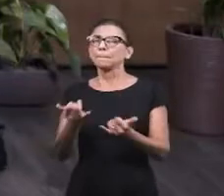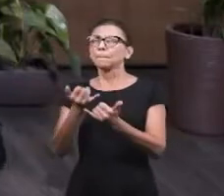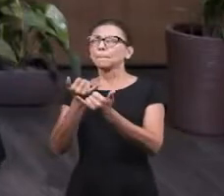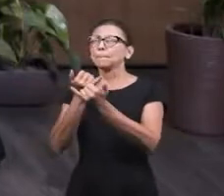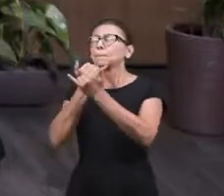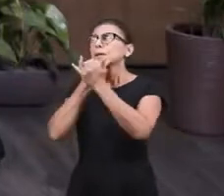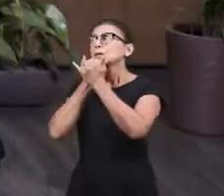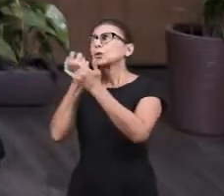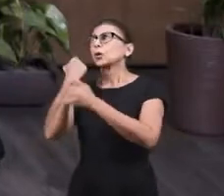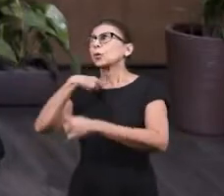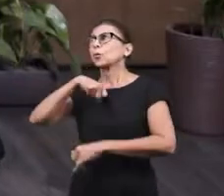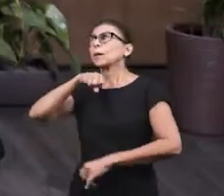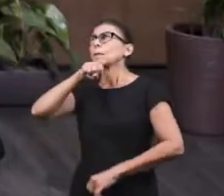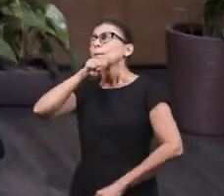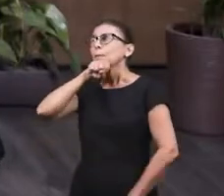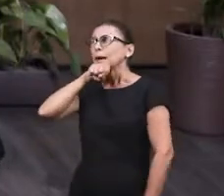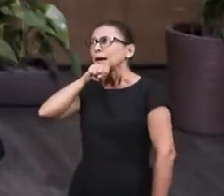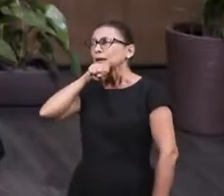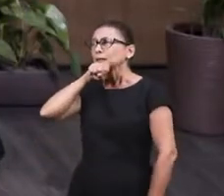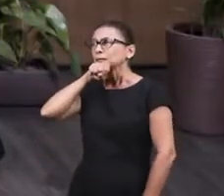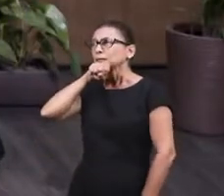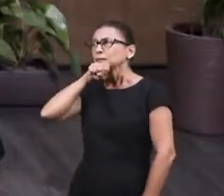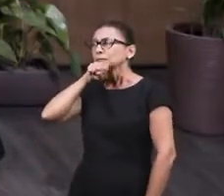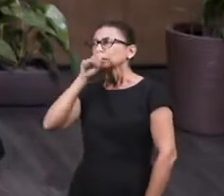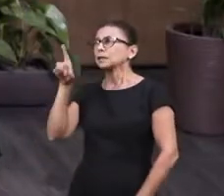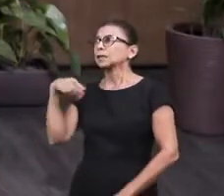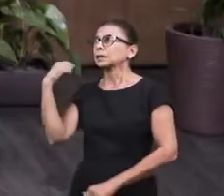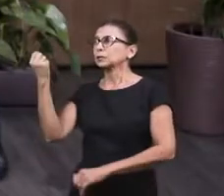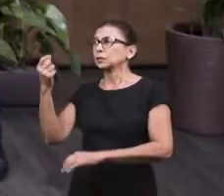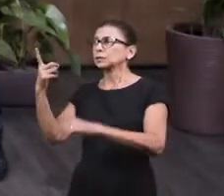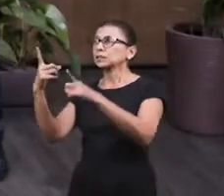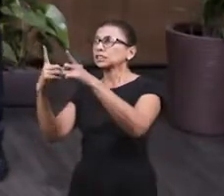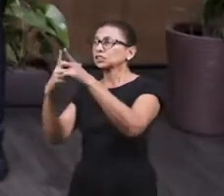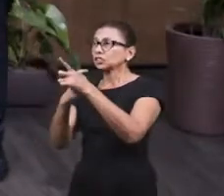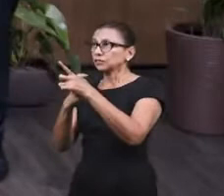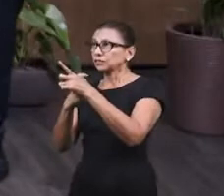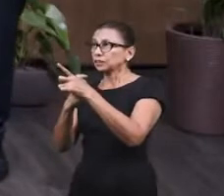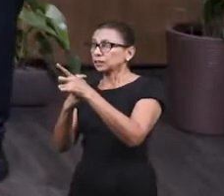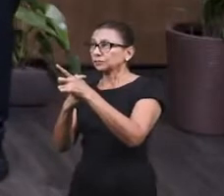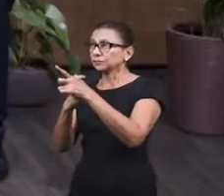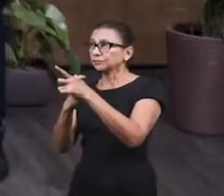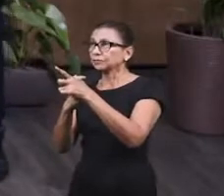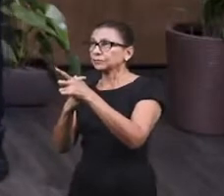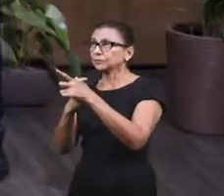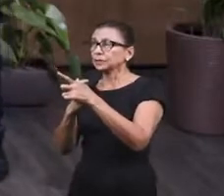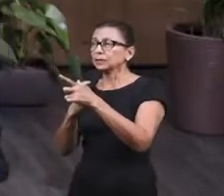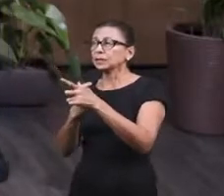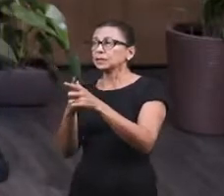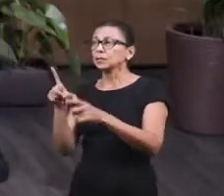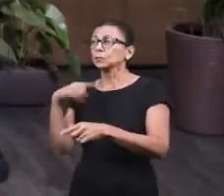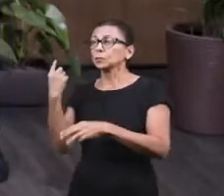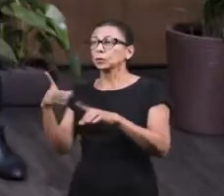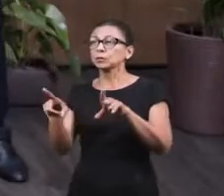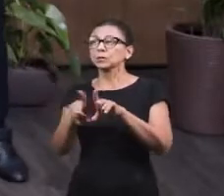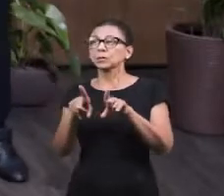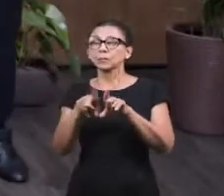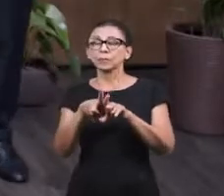debts as we forgive our debtors. You said this. This is not always